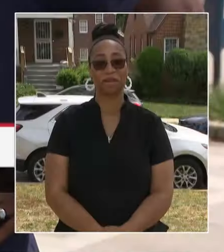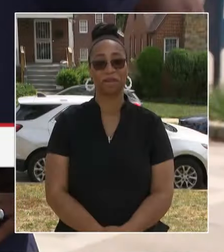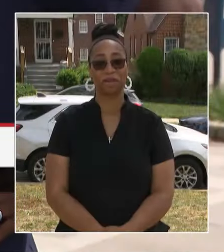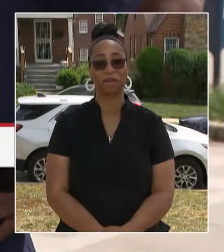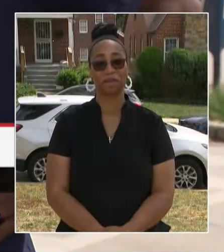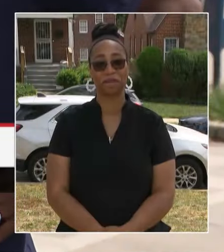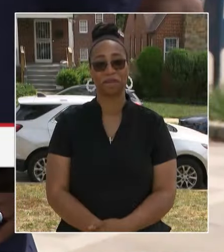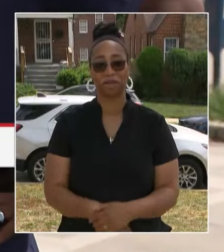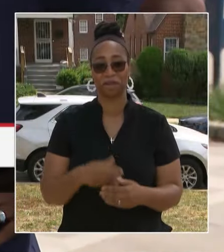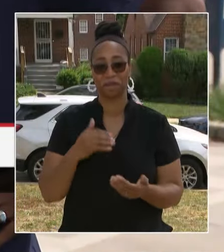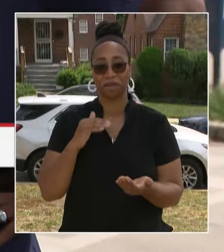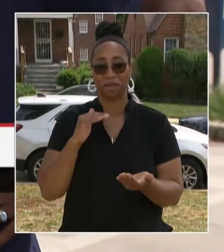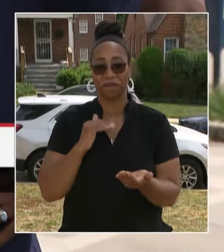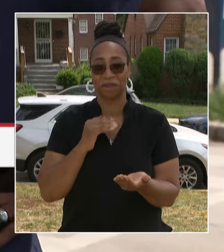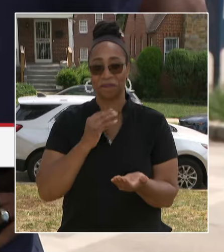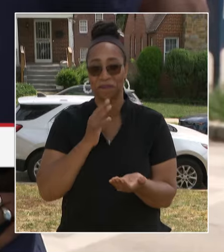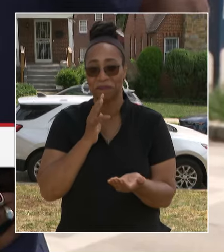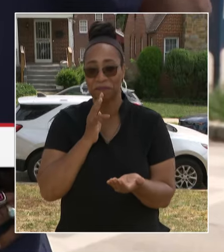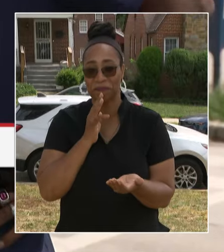Ready? Take a deep breath.